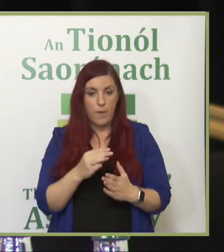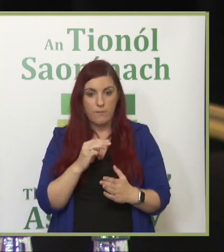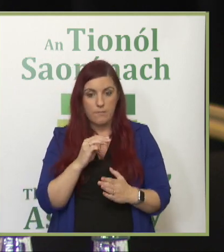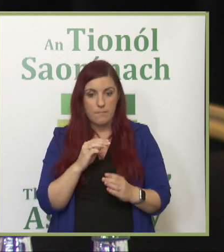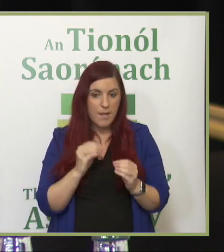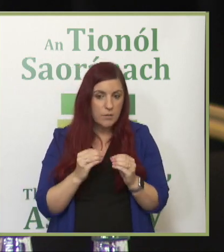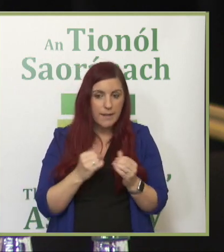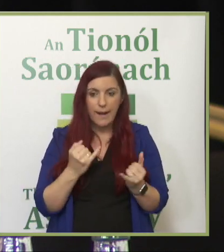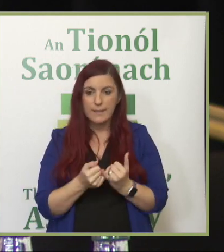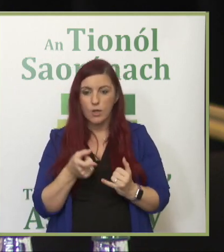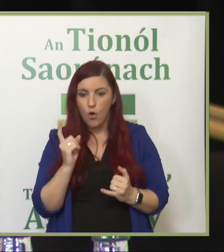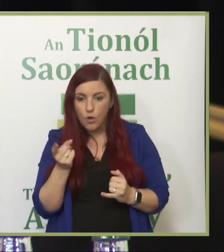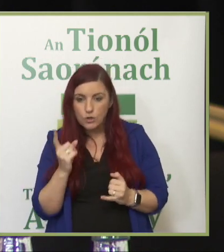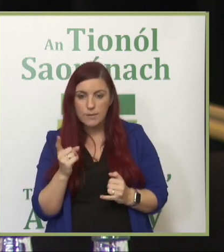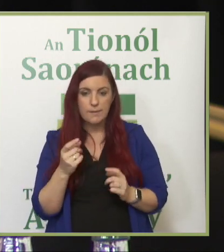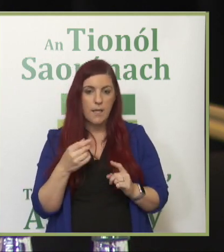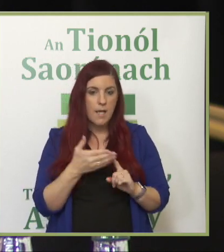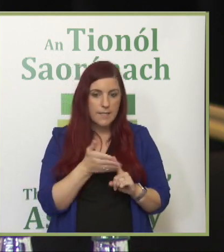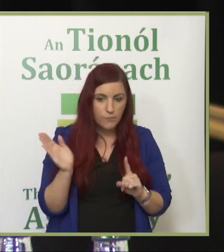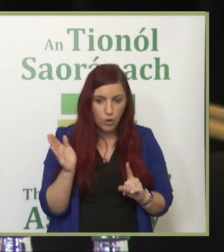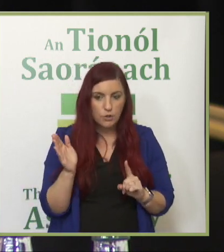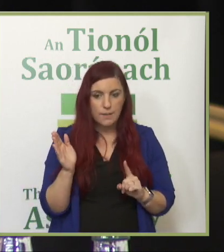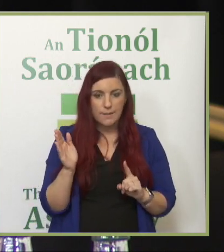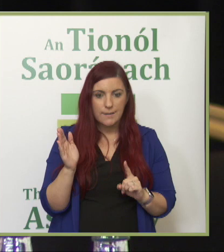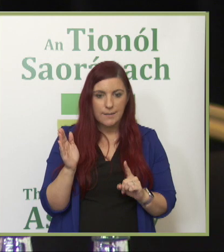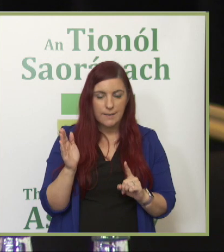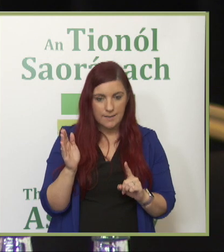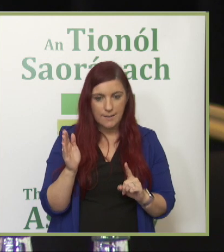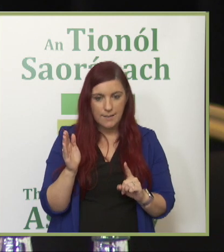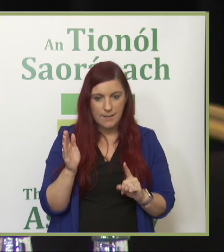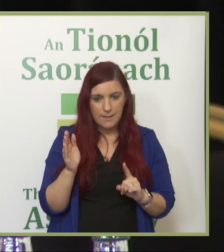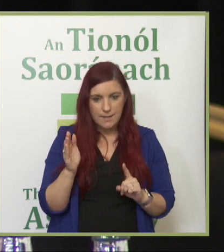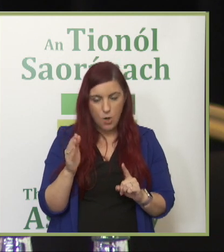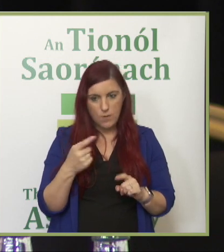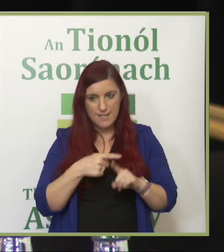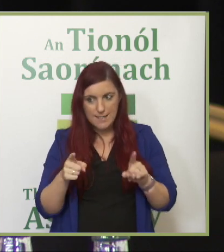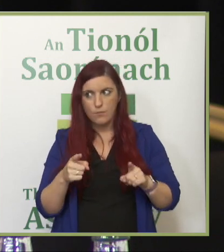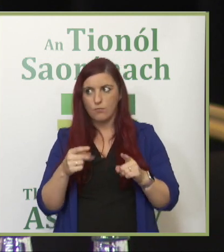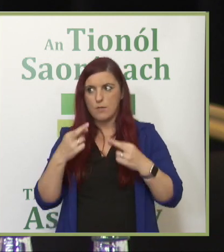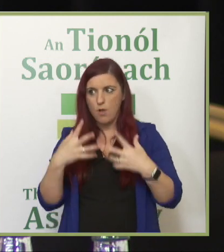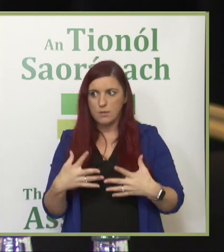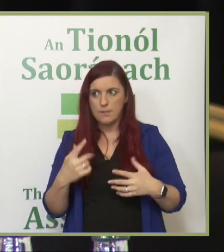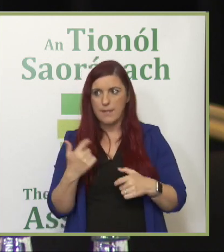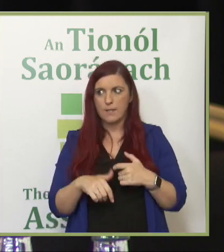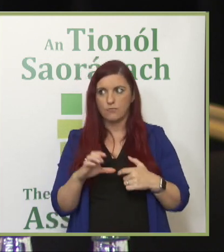around health diversion, you know, that there's a different outcome rather than a criminal justice penalty.